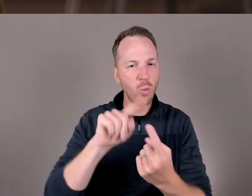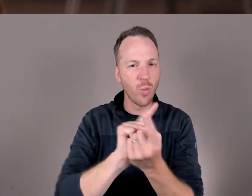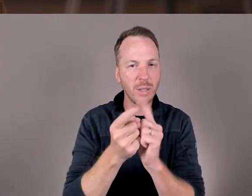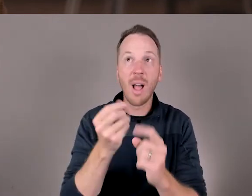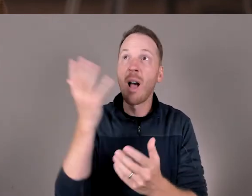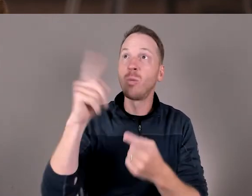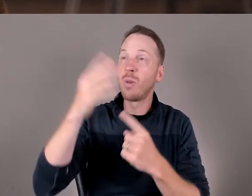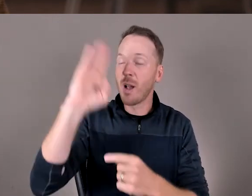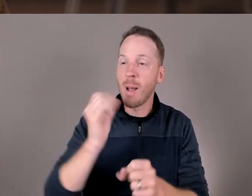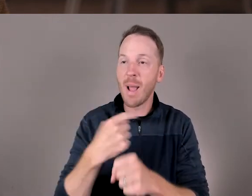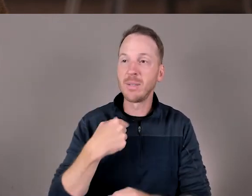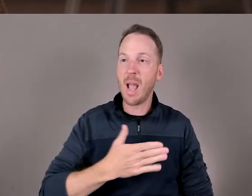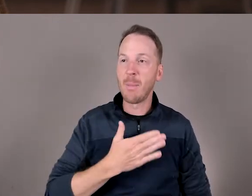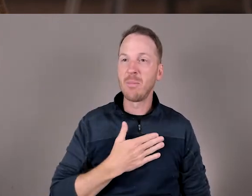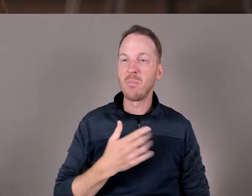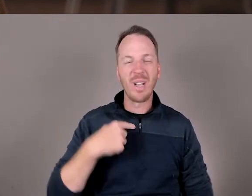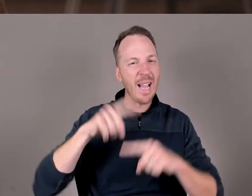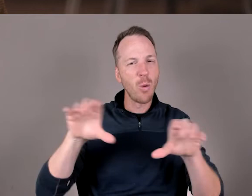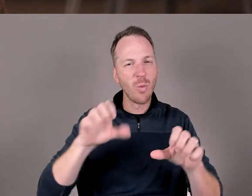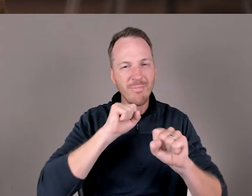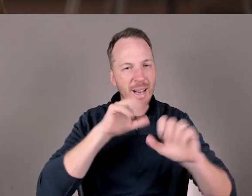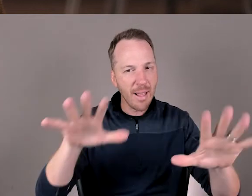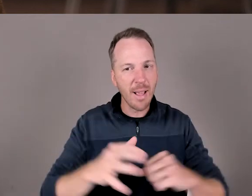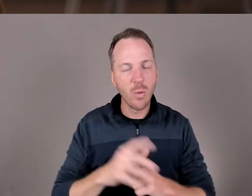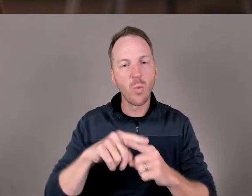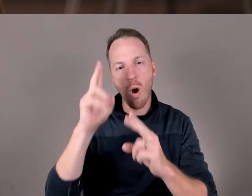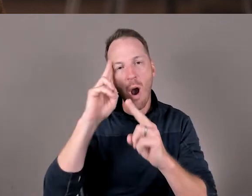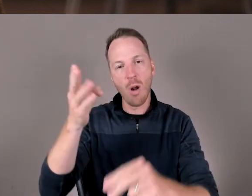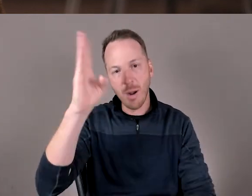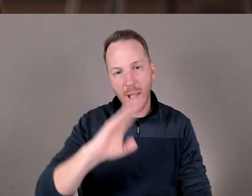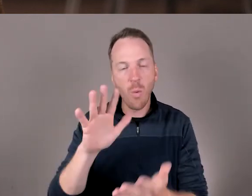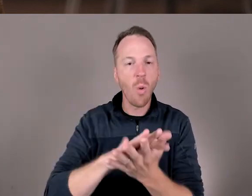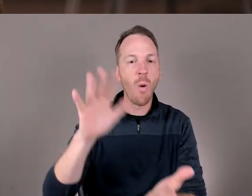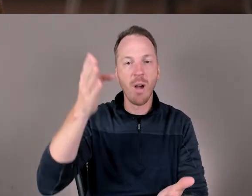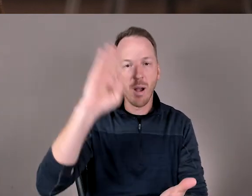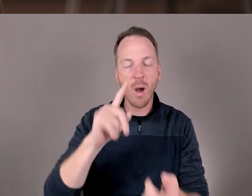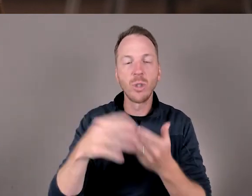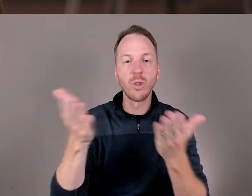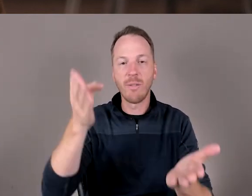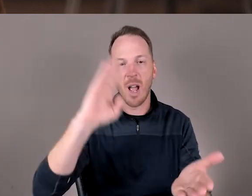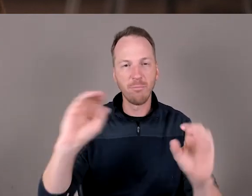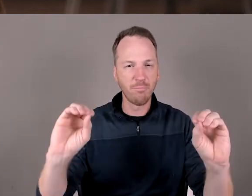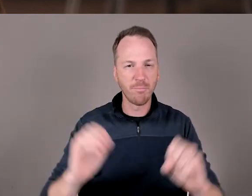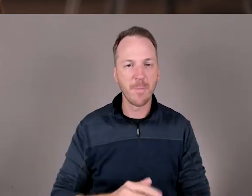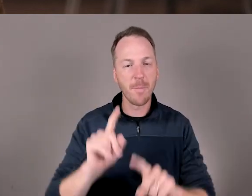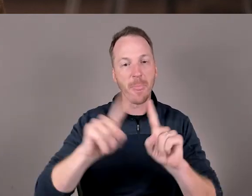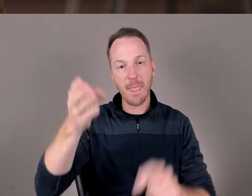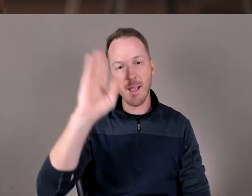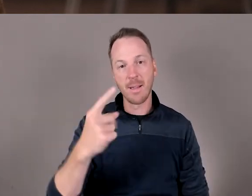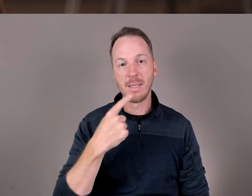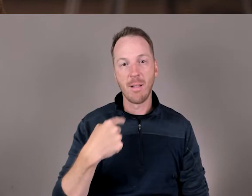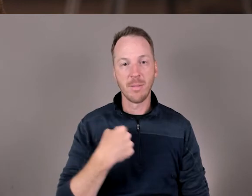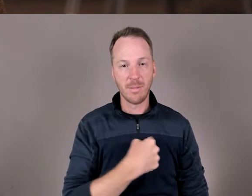God. On our own, we can't do anything to honor God or glorify God or serve God. But God says